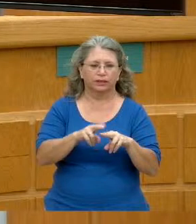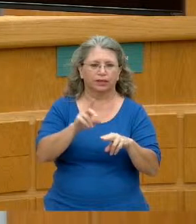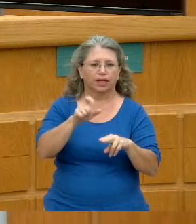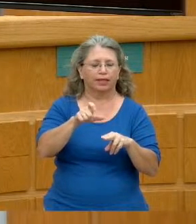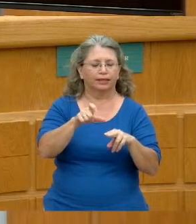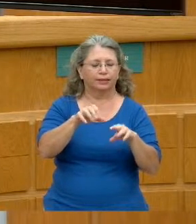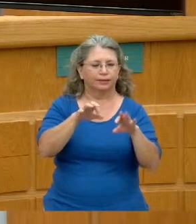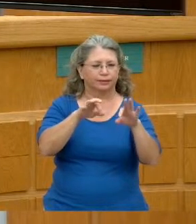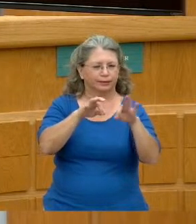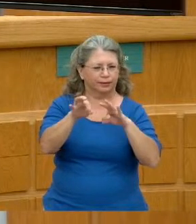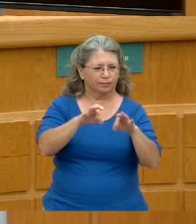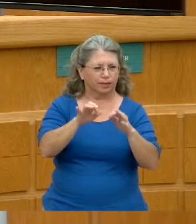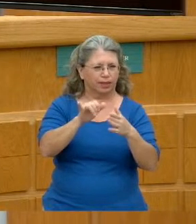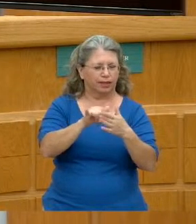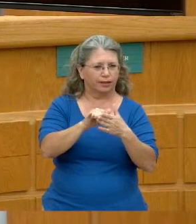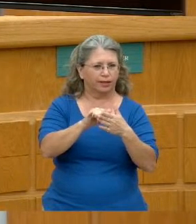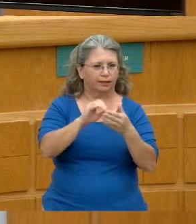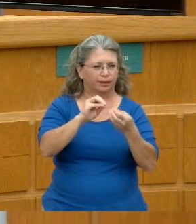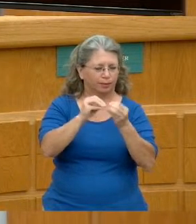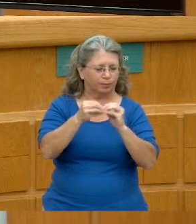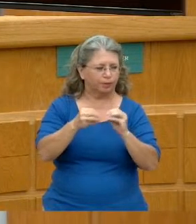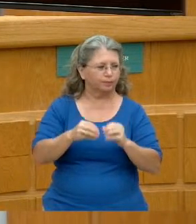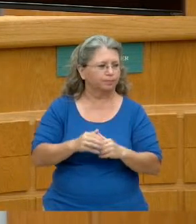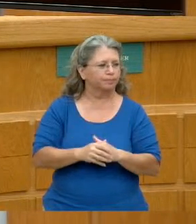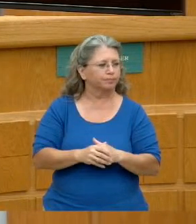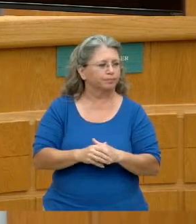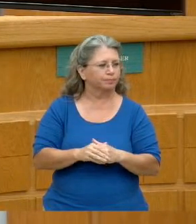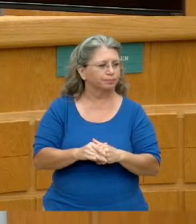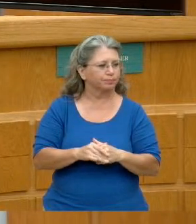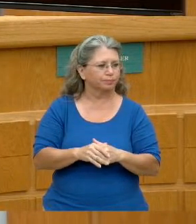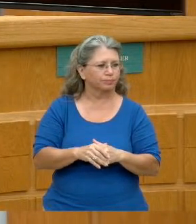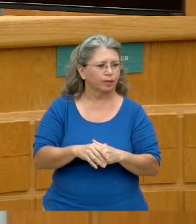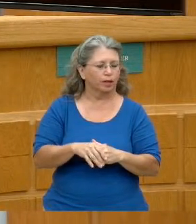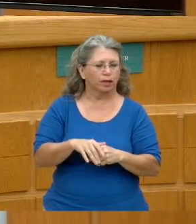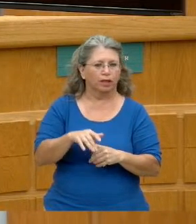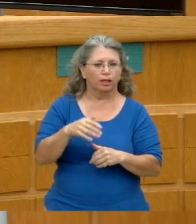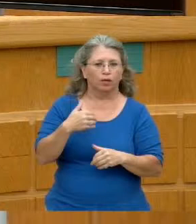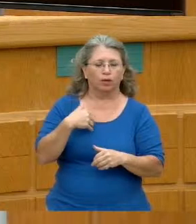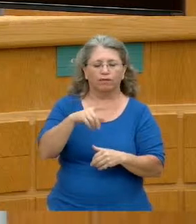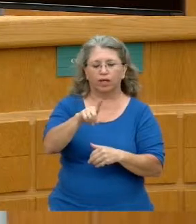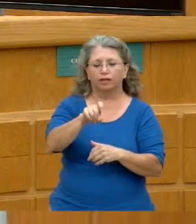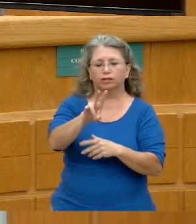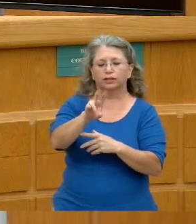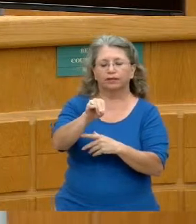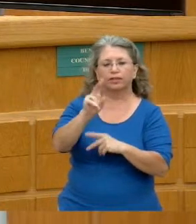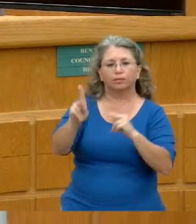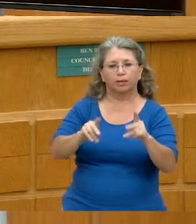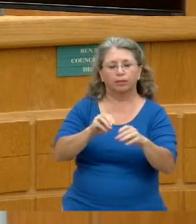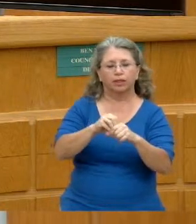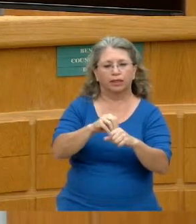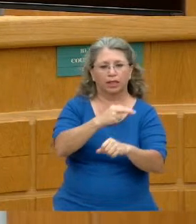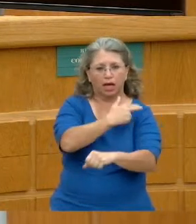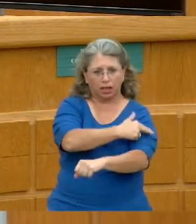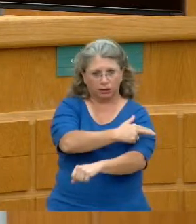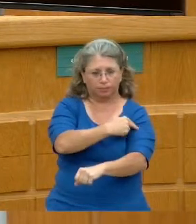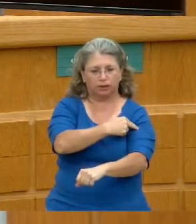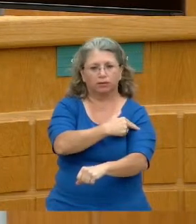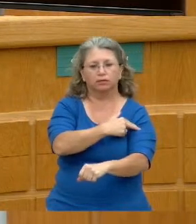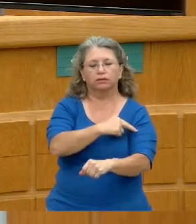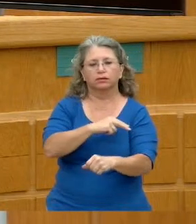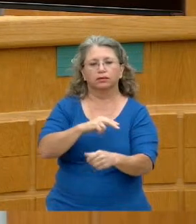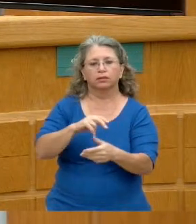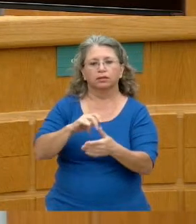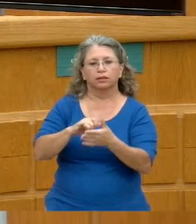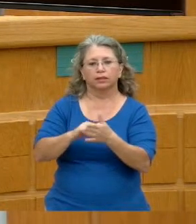number or disclosure on the number. So the 170 persons that are in the hospital is a 62% increase from